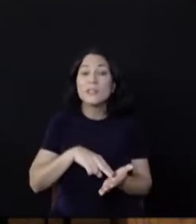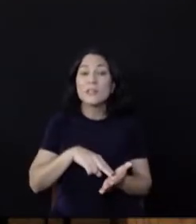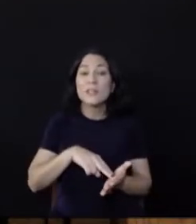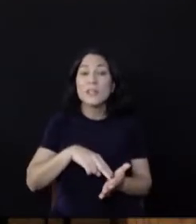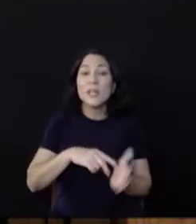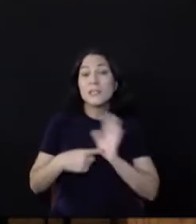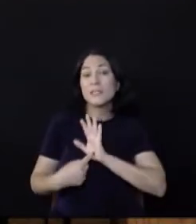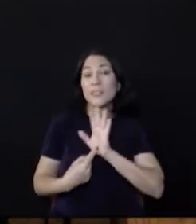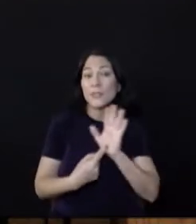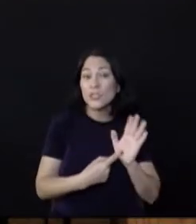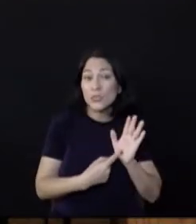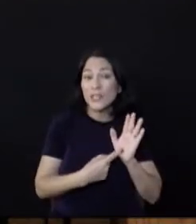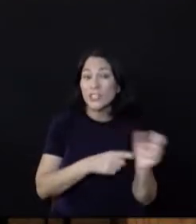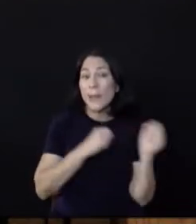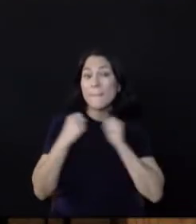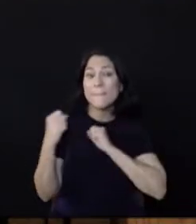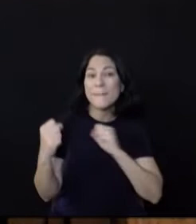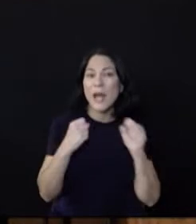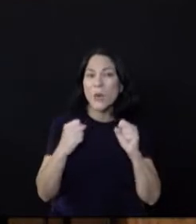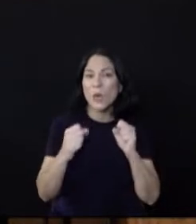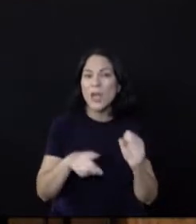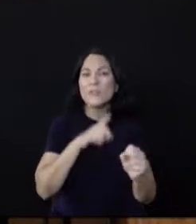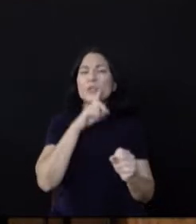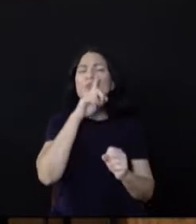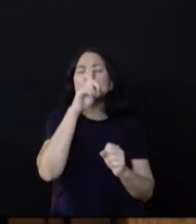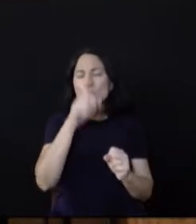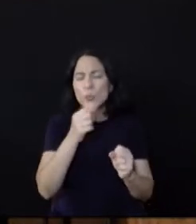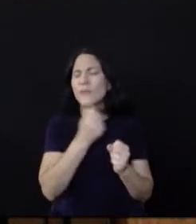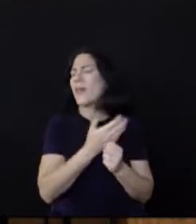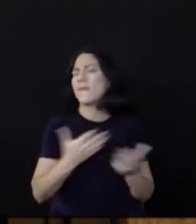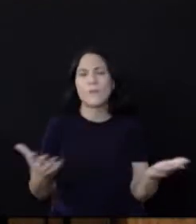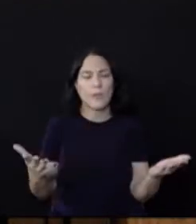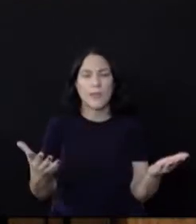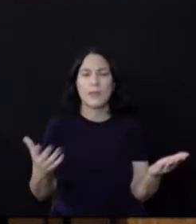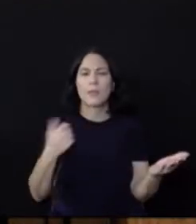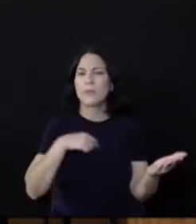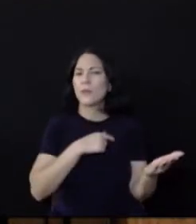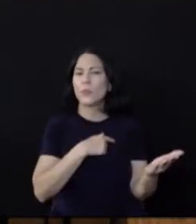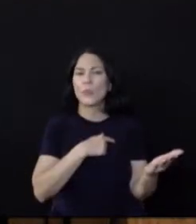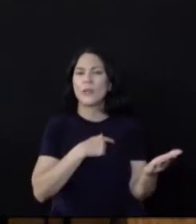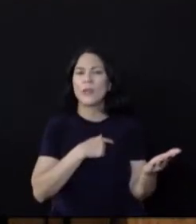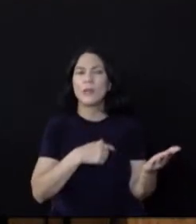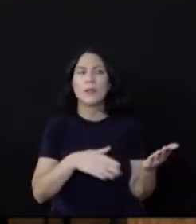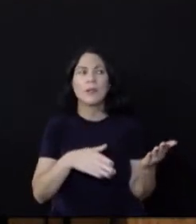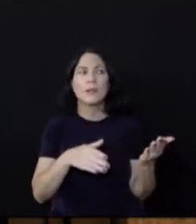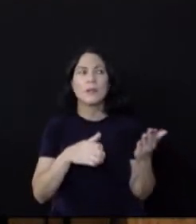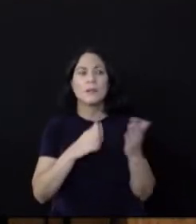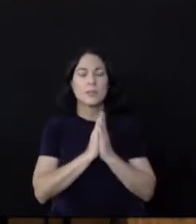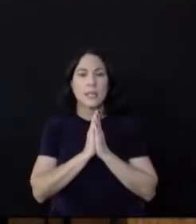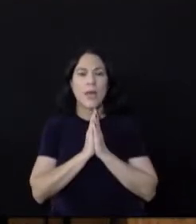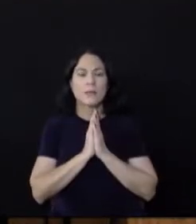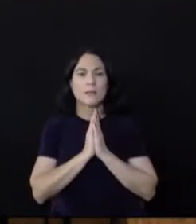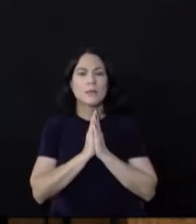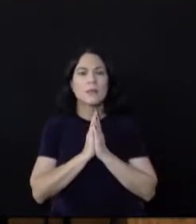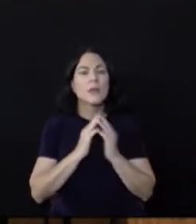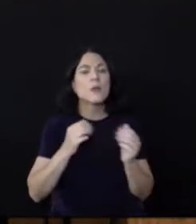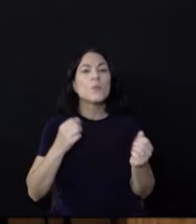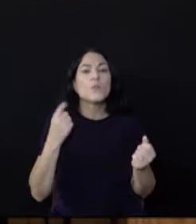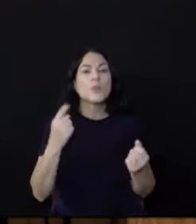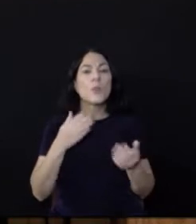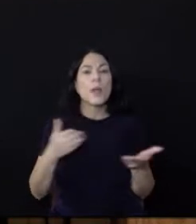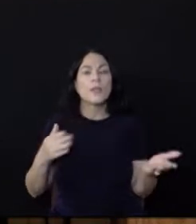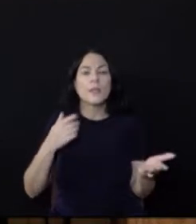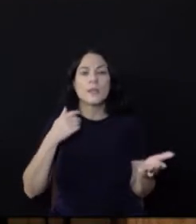the demonstration in power of the validity and the truth of everything we just asked. But you know, it's one thing